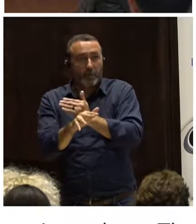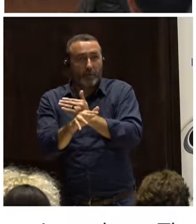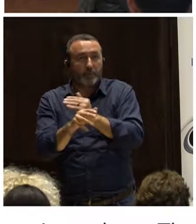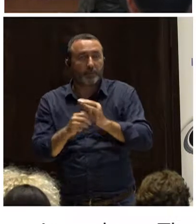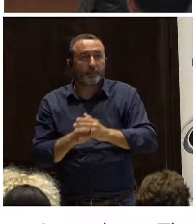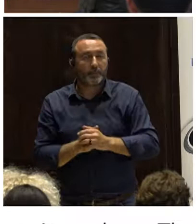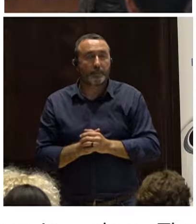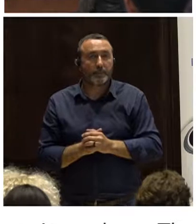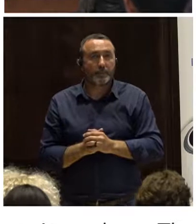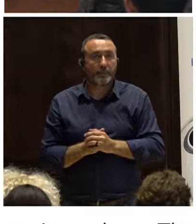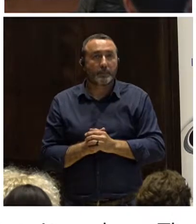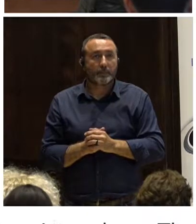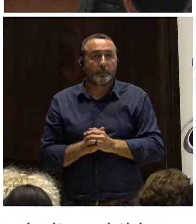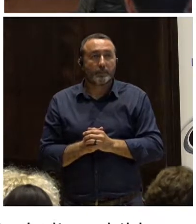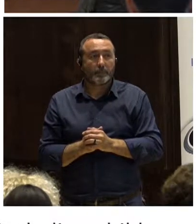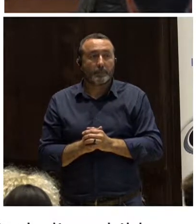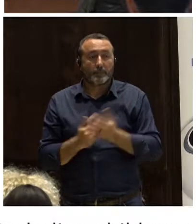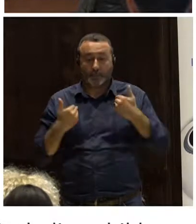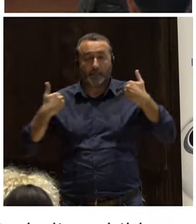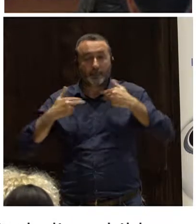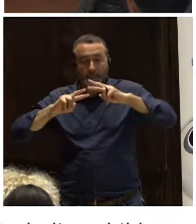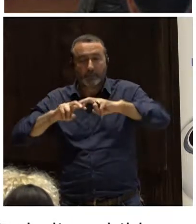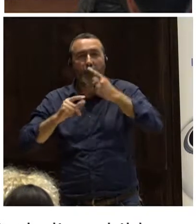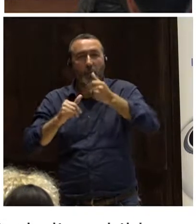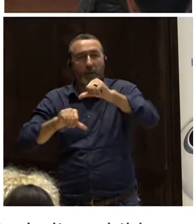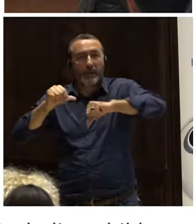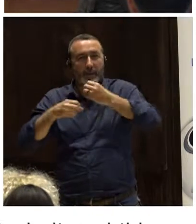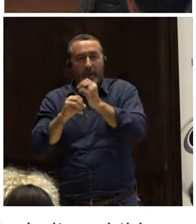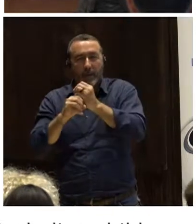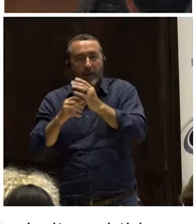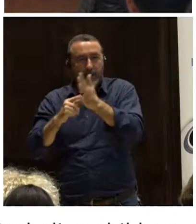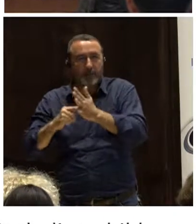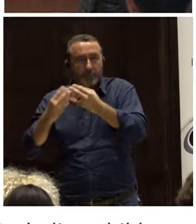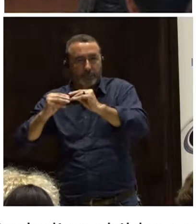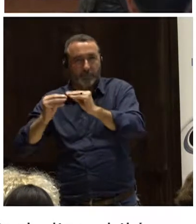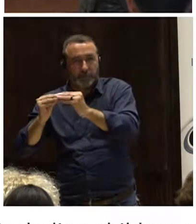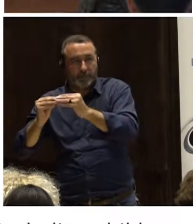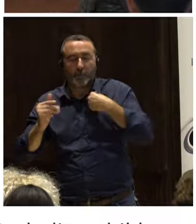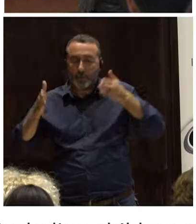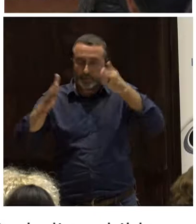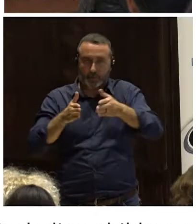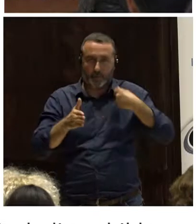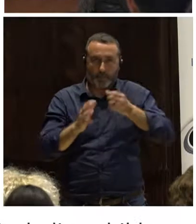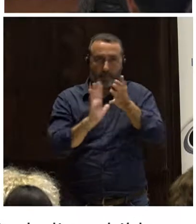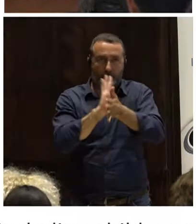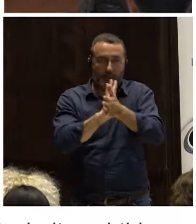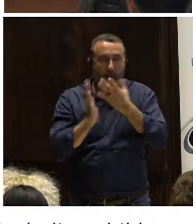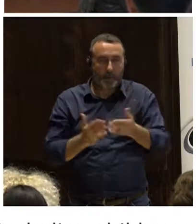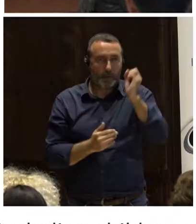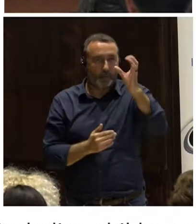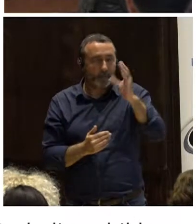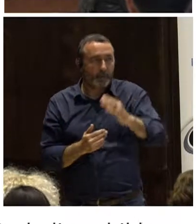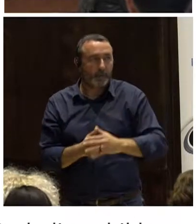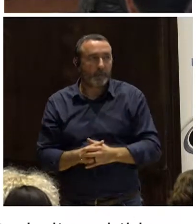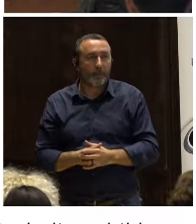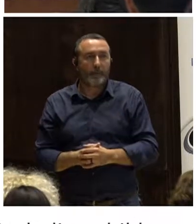engineer, rehabilitation engineer, so I try to contribute for this field.